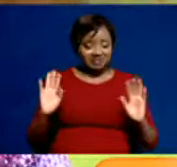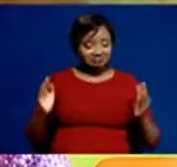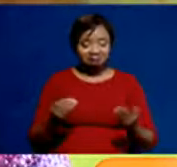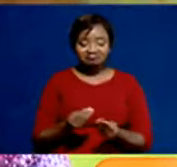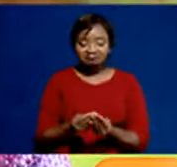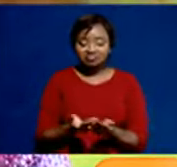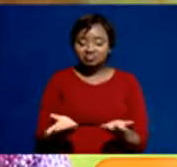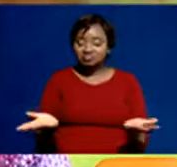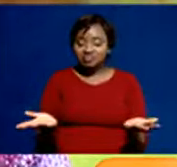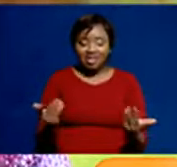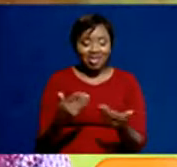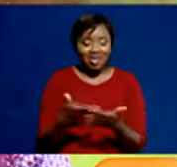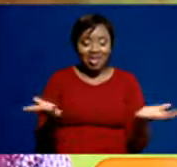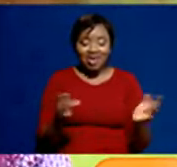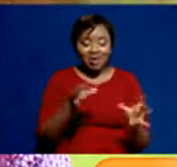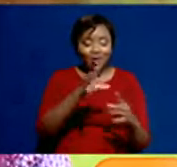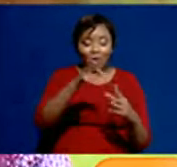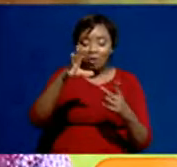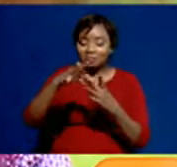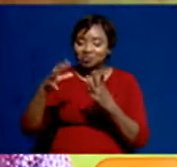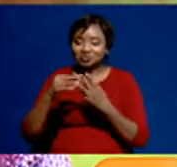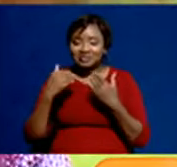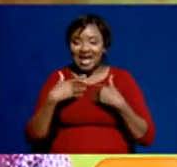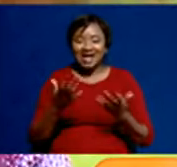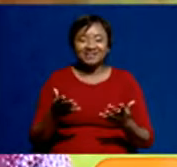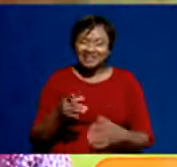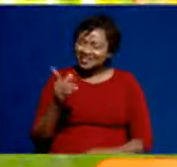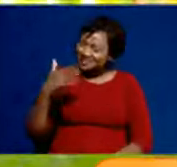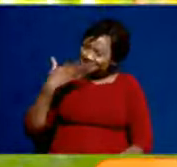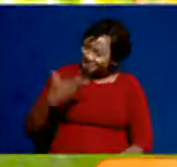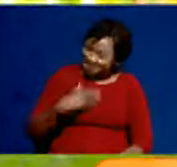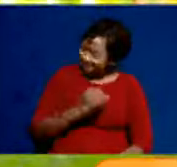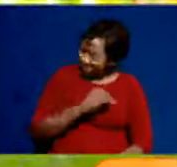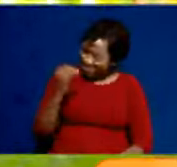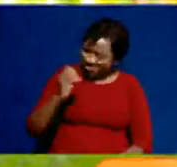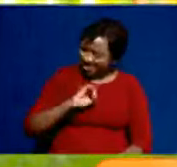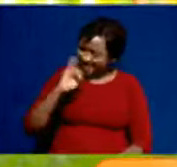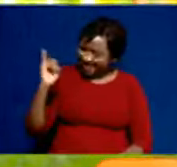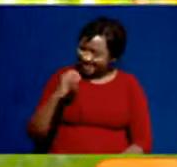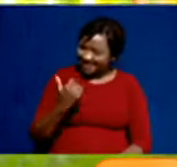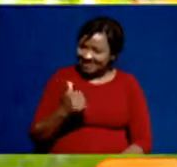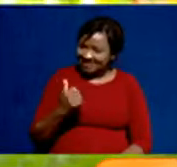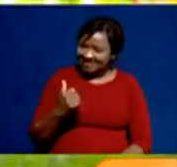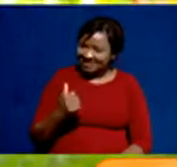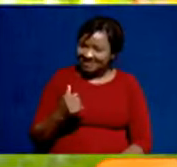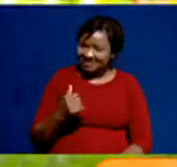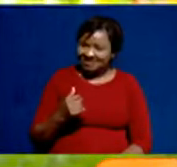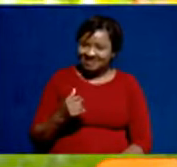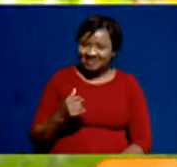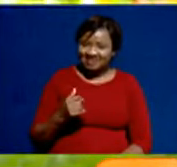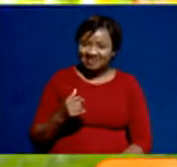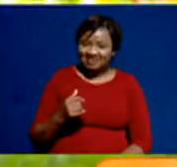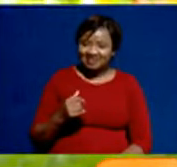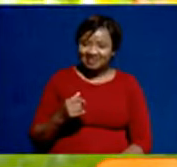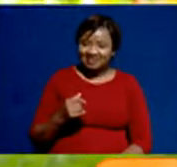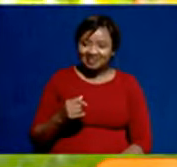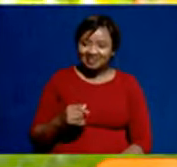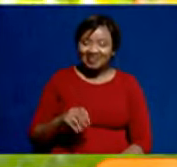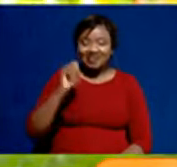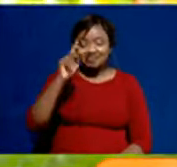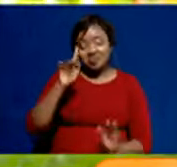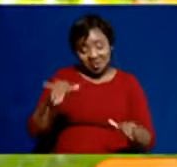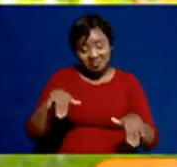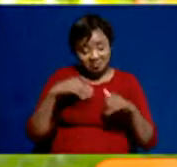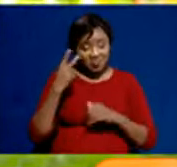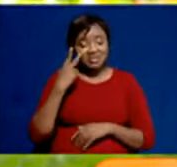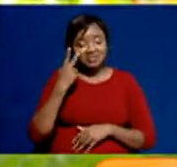open. No restrictions. You've actually given me that answer. Yes. In a previous interview. Yeah. Anyway, I think we just have to wait and see. Yeah, yeah,